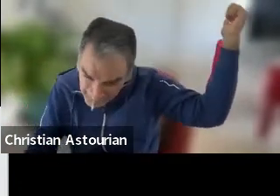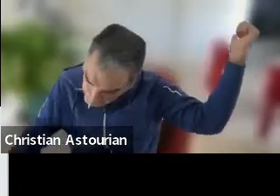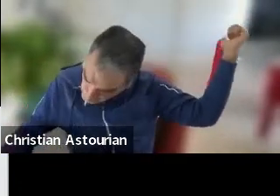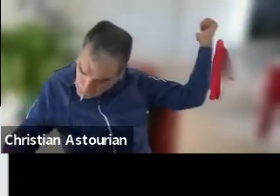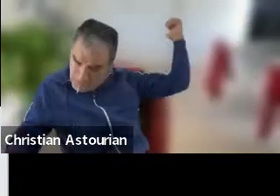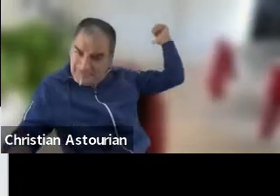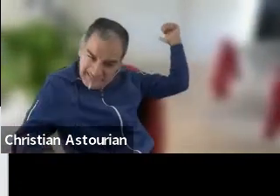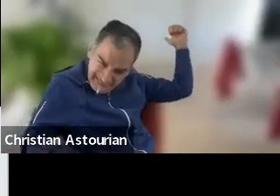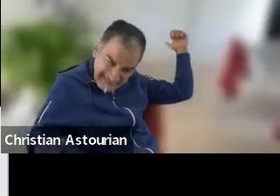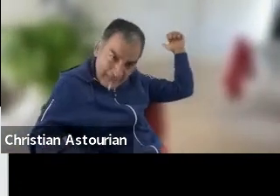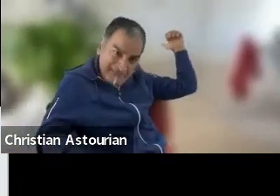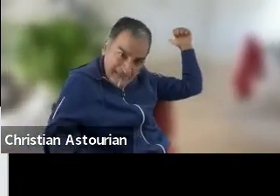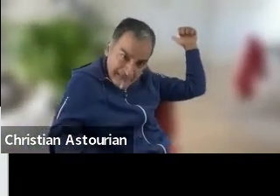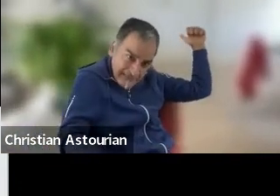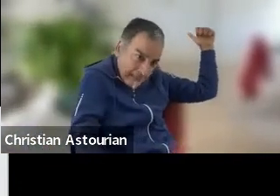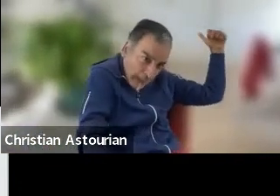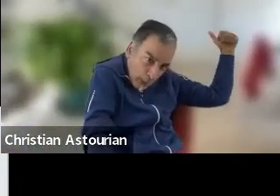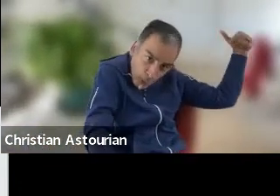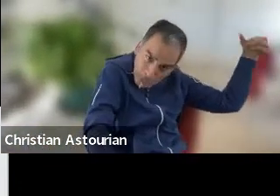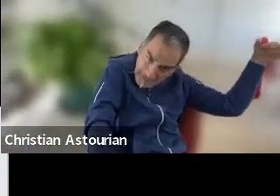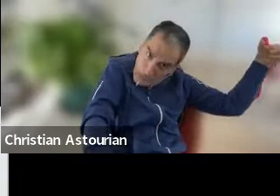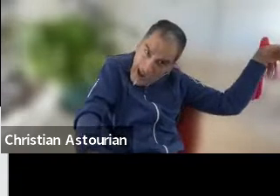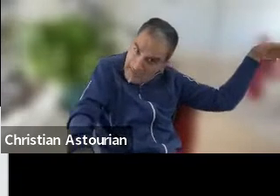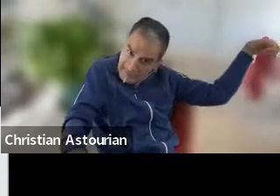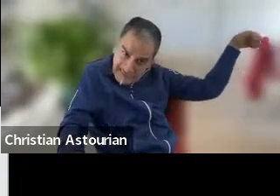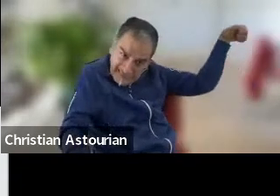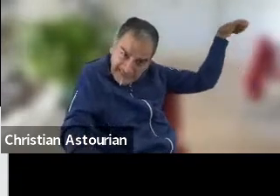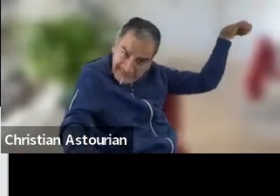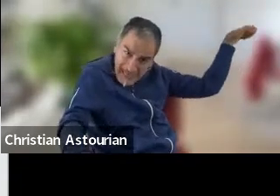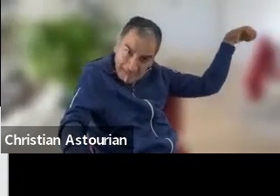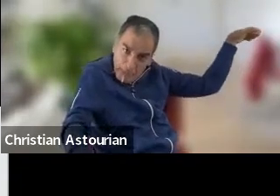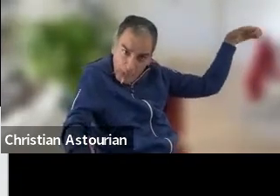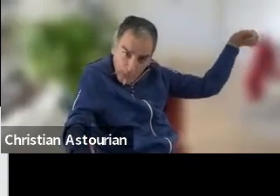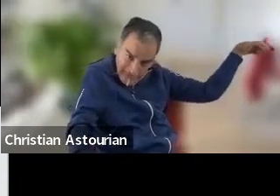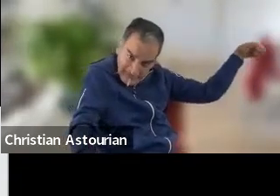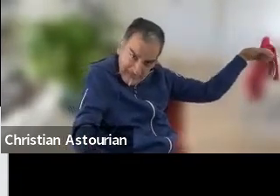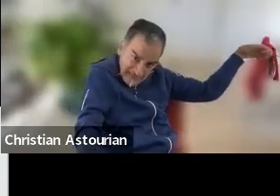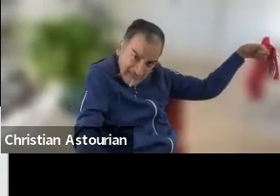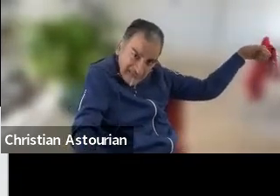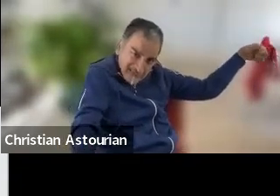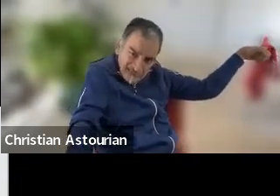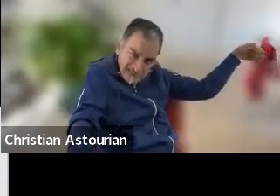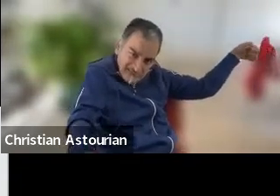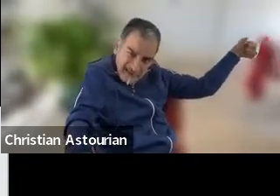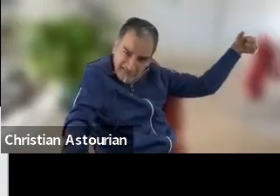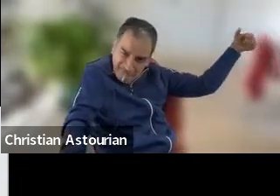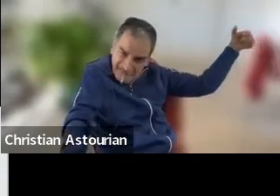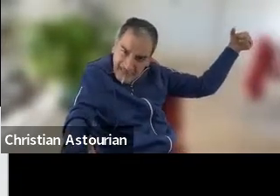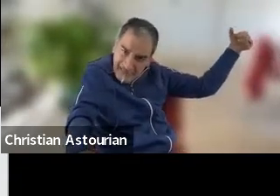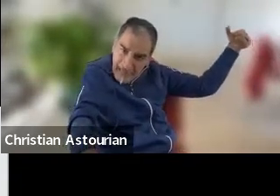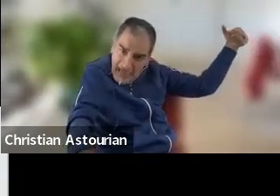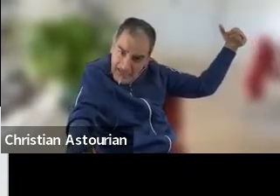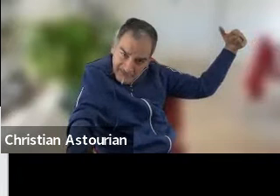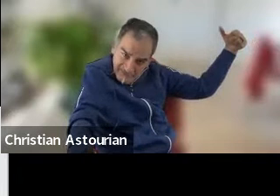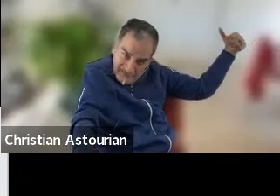for people with a disability who require support in their